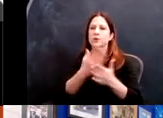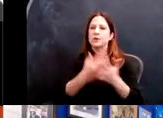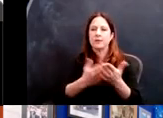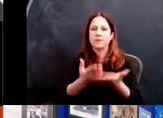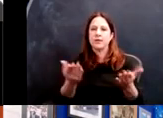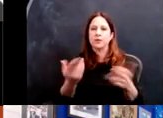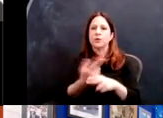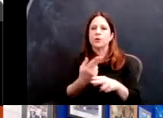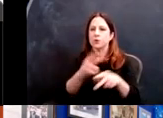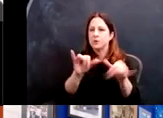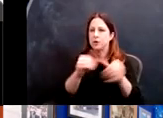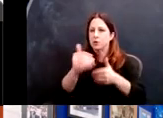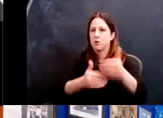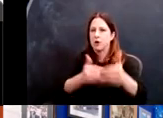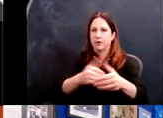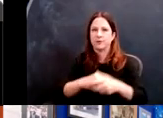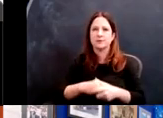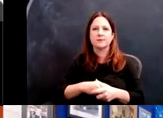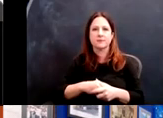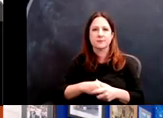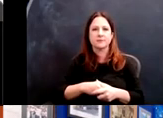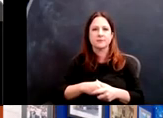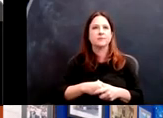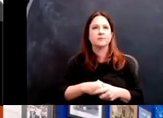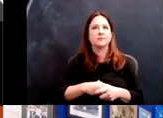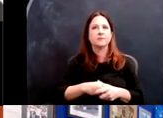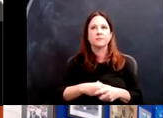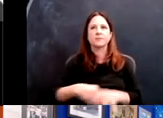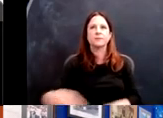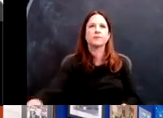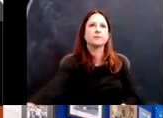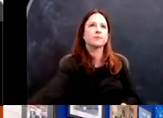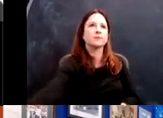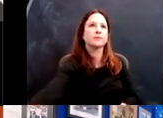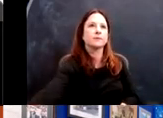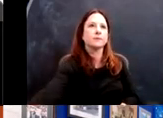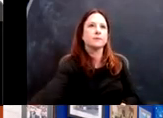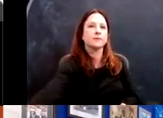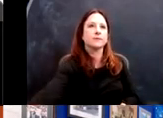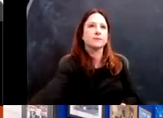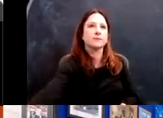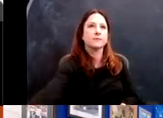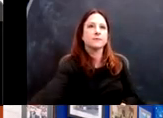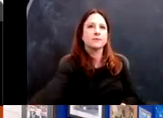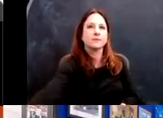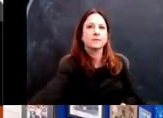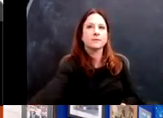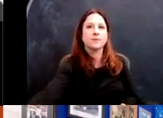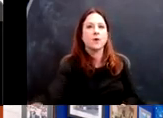at CCAR. One of the things that I really, really have to focus on